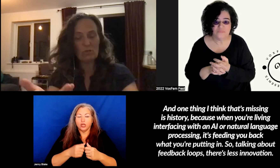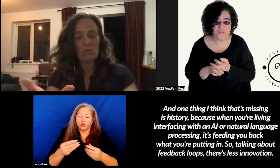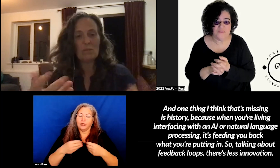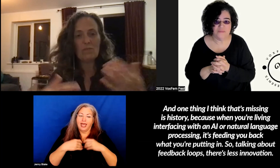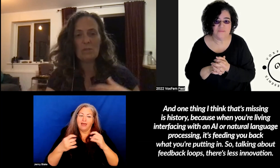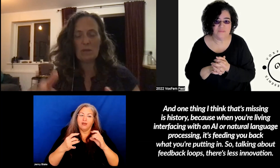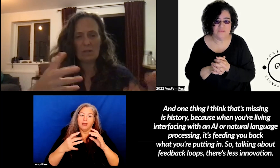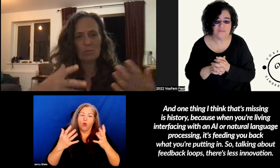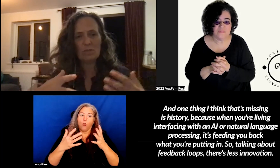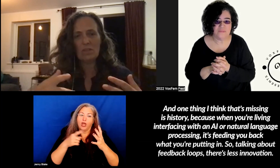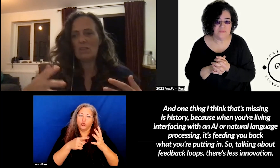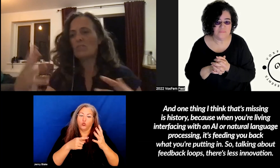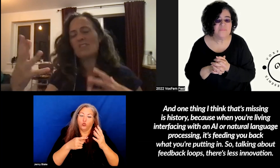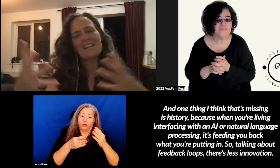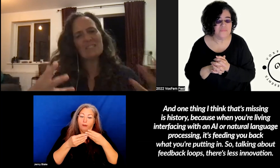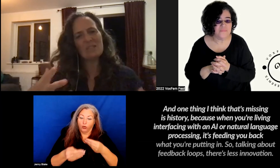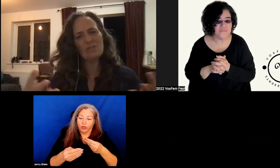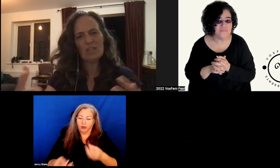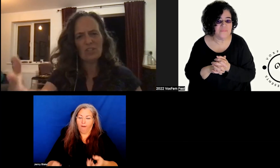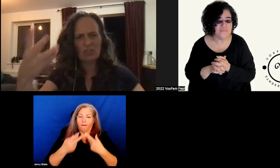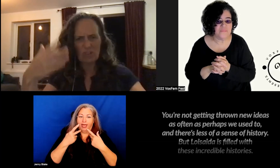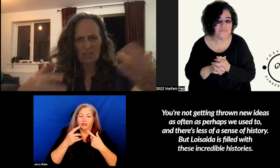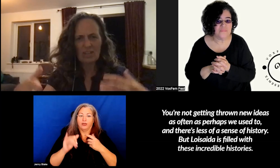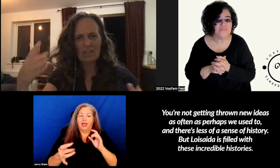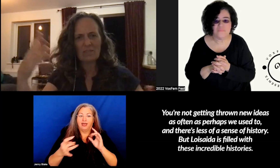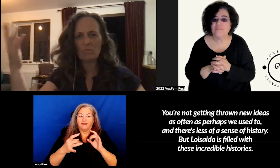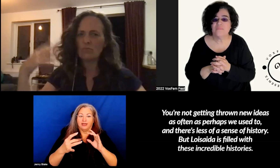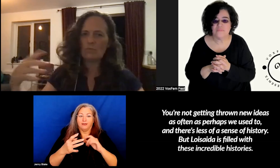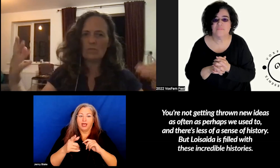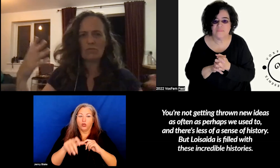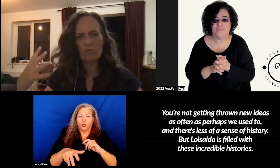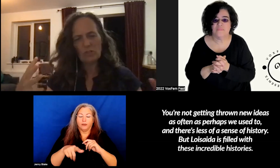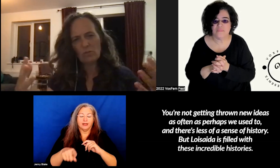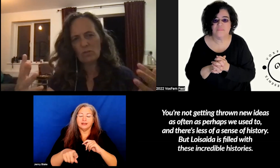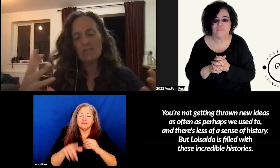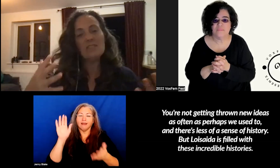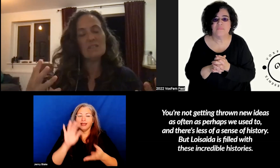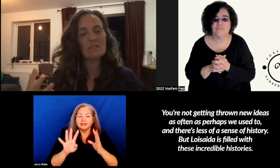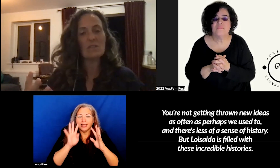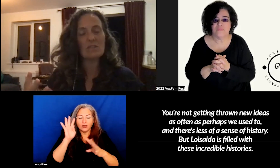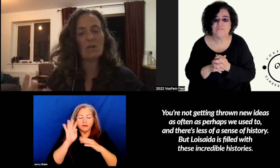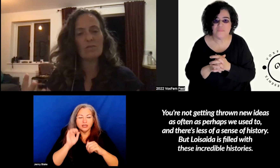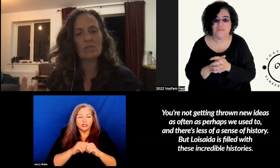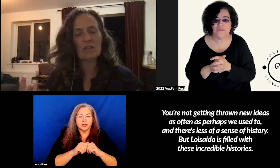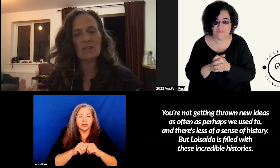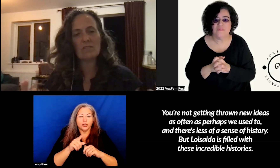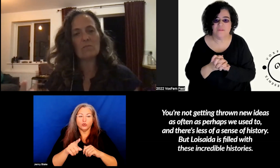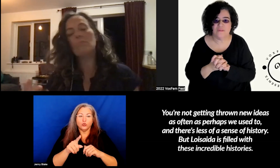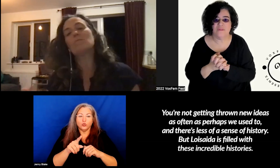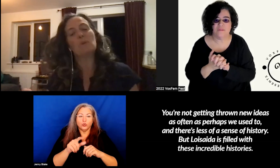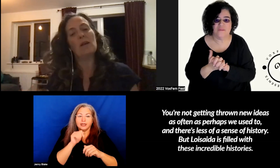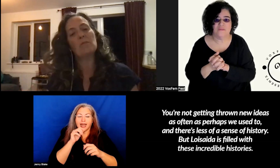So talking about feedback loops, there's less innovation. You're not getting thrown new ideas as often